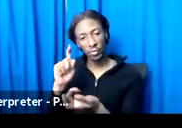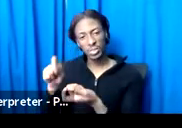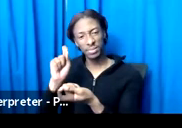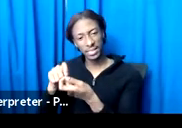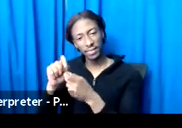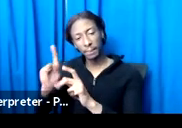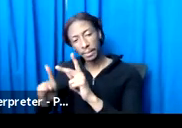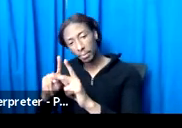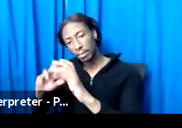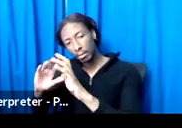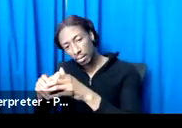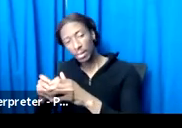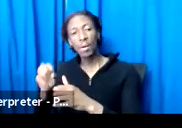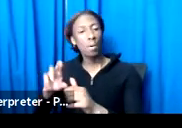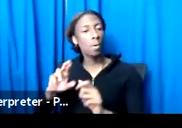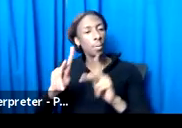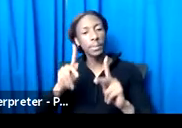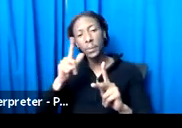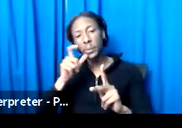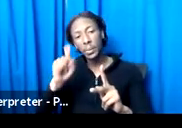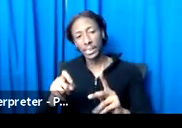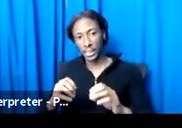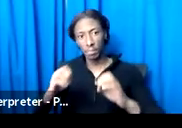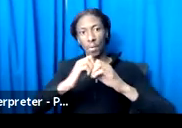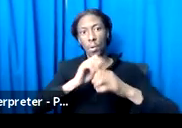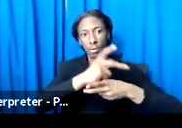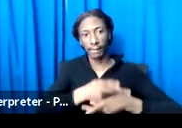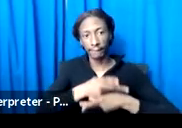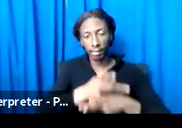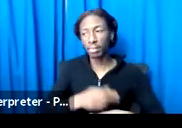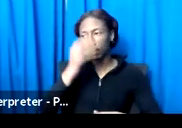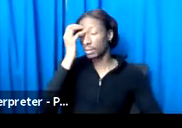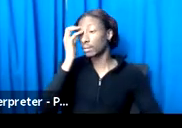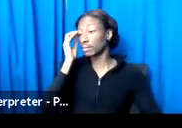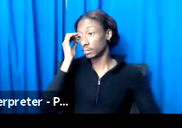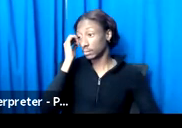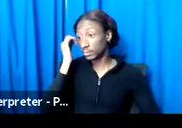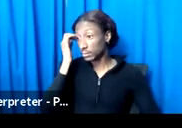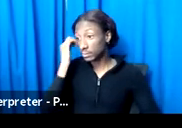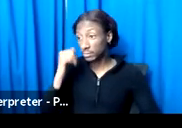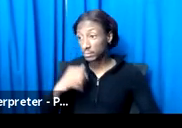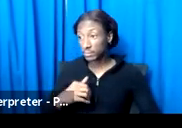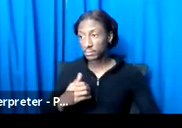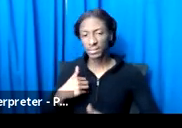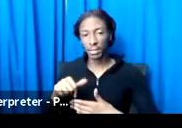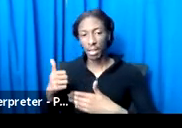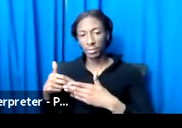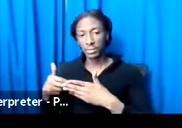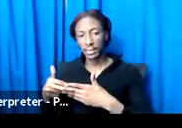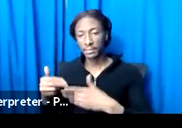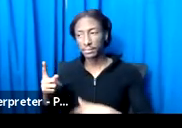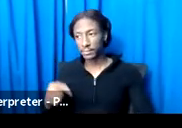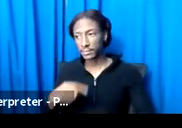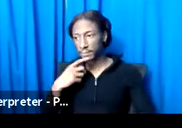populations or people who might need to take extra precautions. And there's yet another slide with